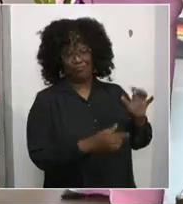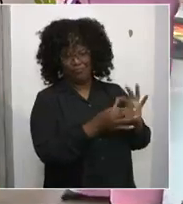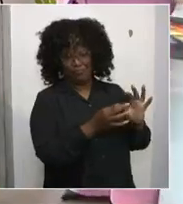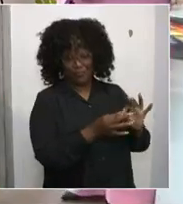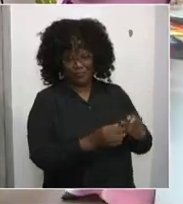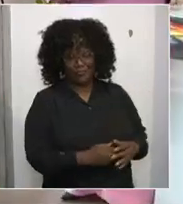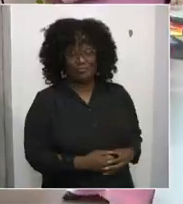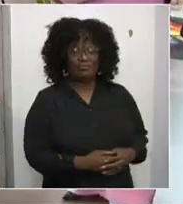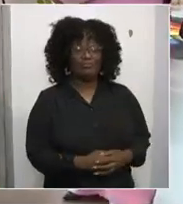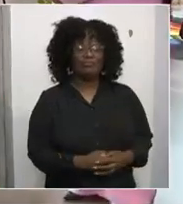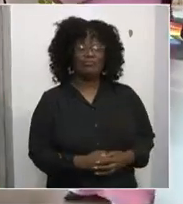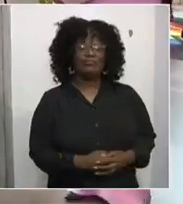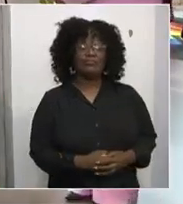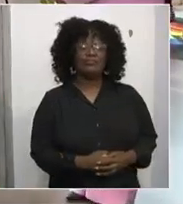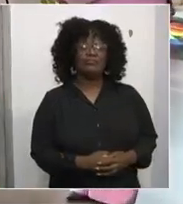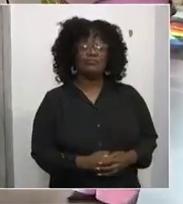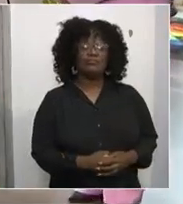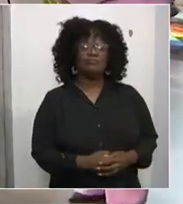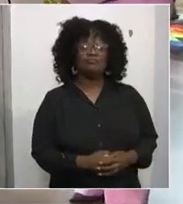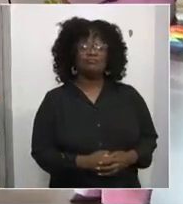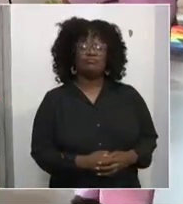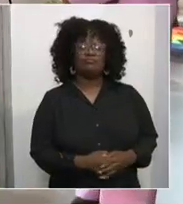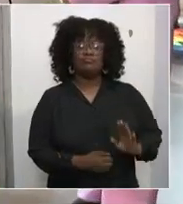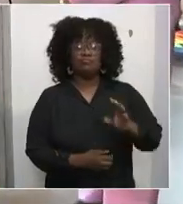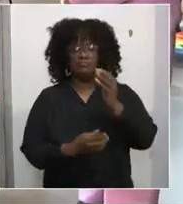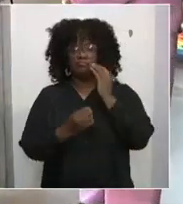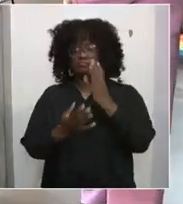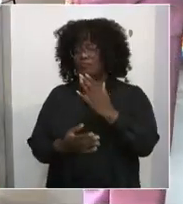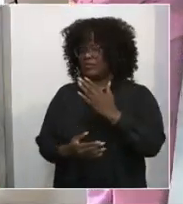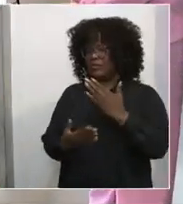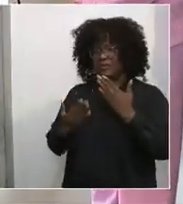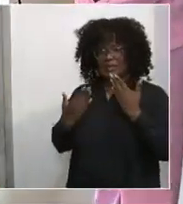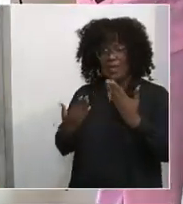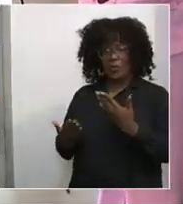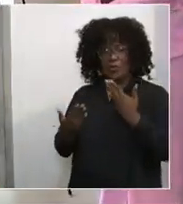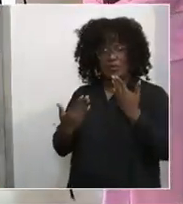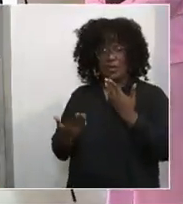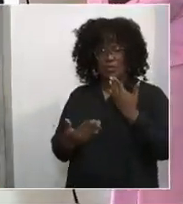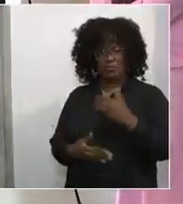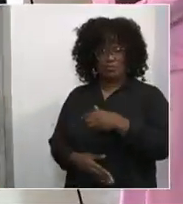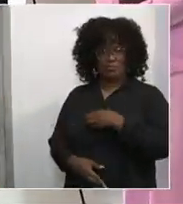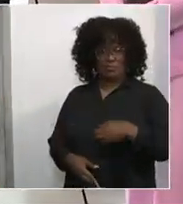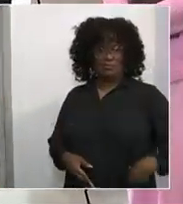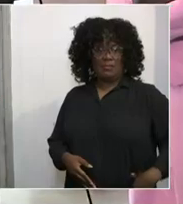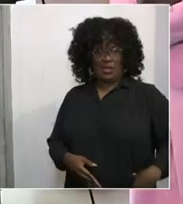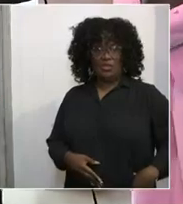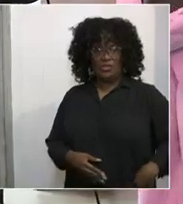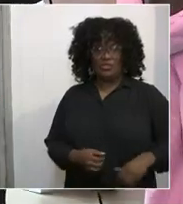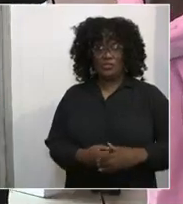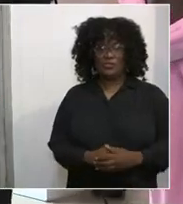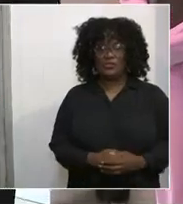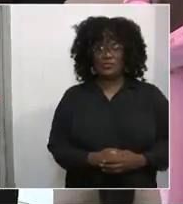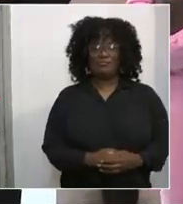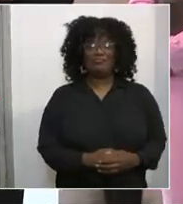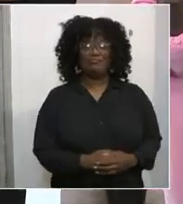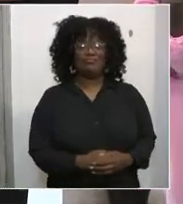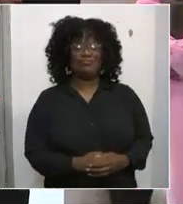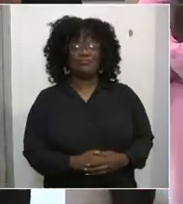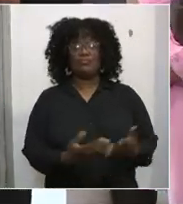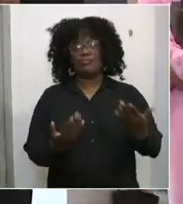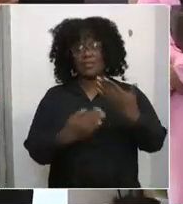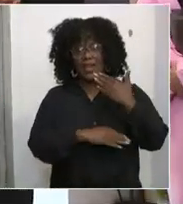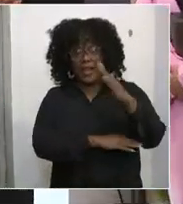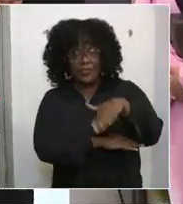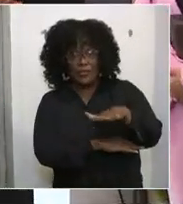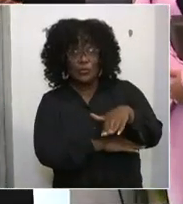Thank you, Mayor. Always great to do events with you, and appreciate all the great leadership. So, good afternoon, everyone. Randy Clark here